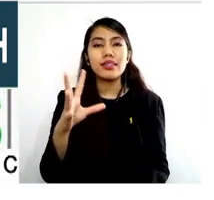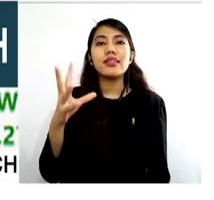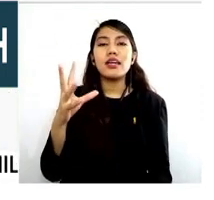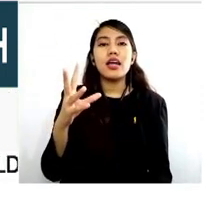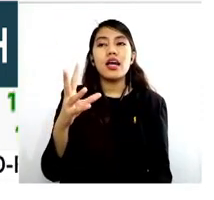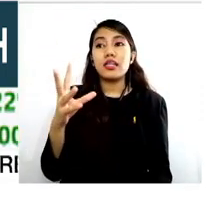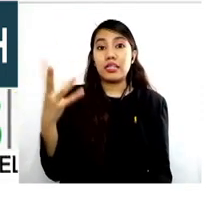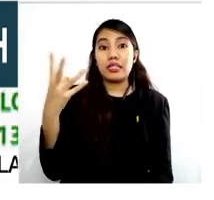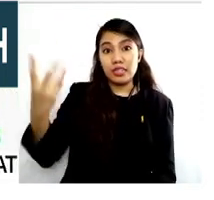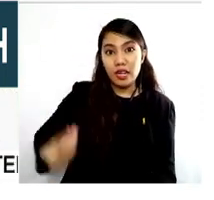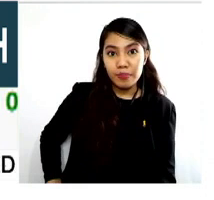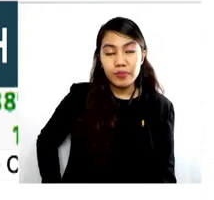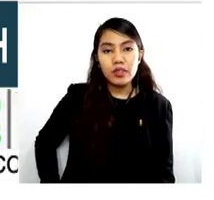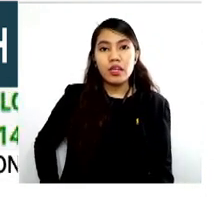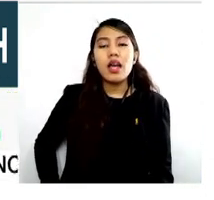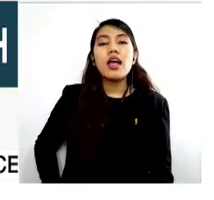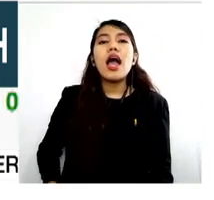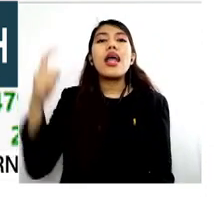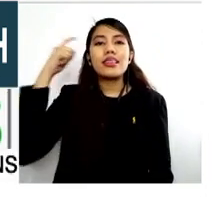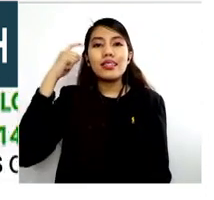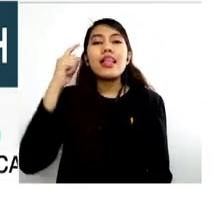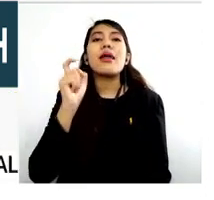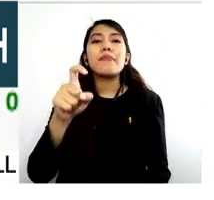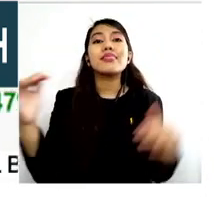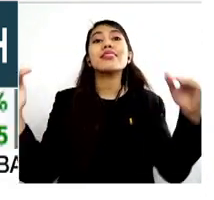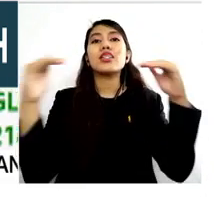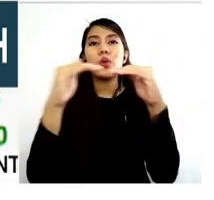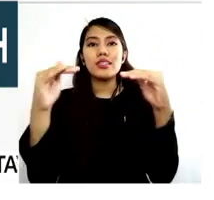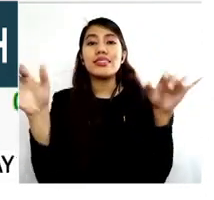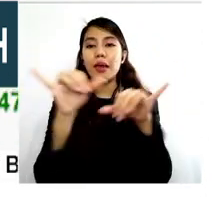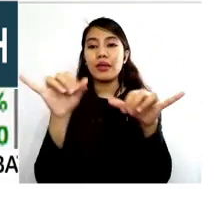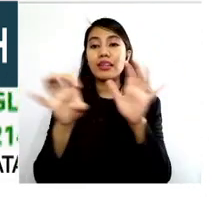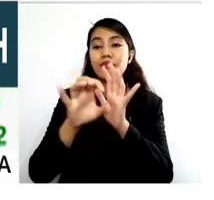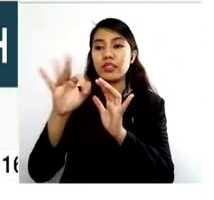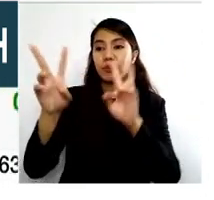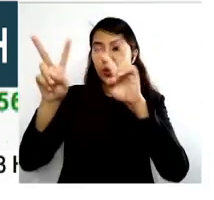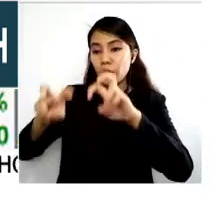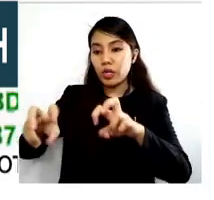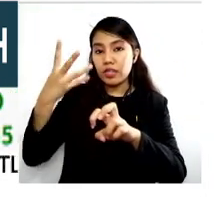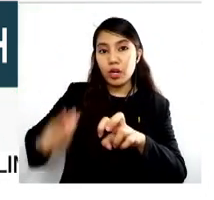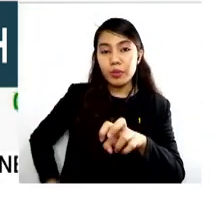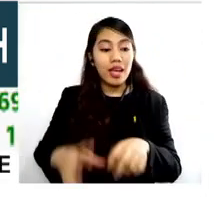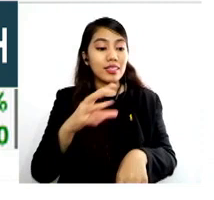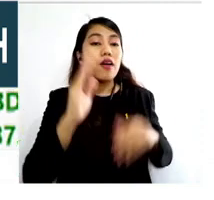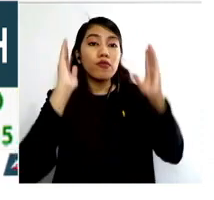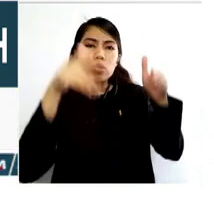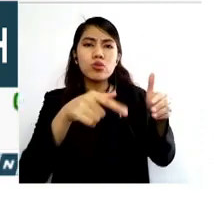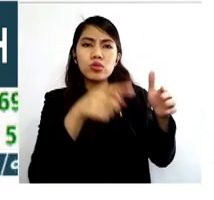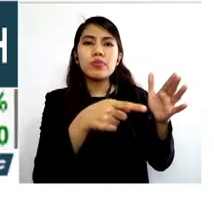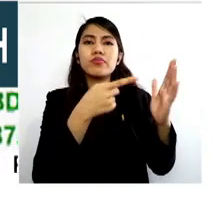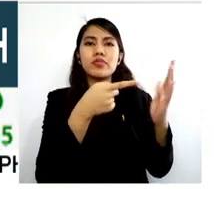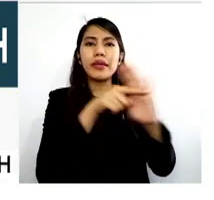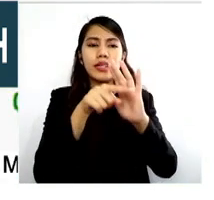think that the House will also spend some time, no, on issues like this where lives of our people